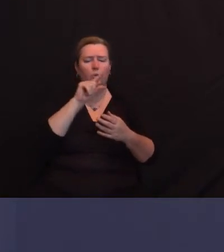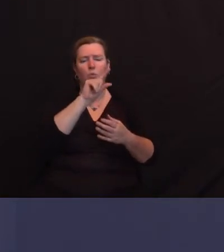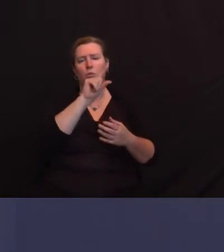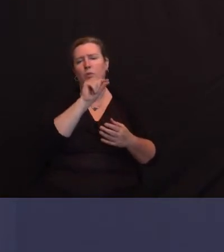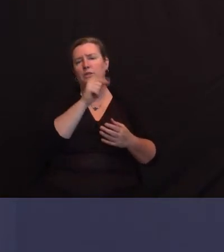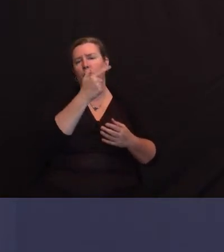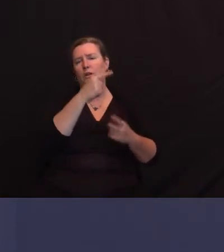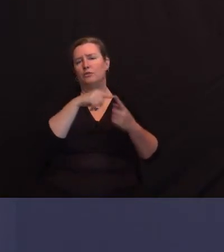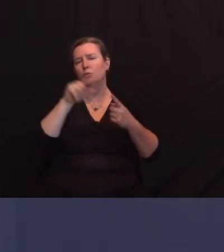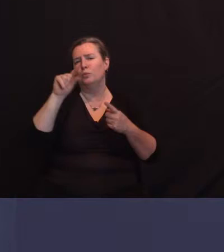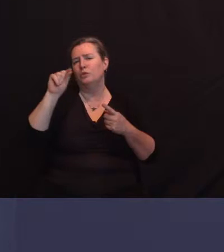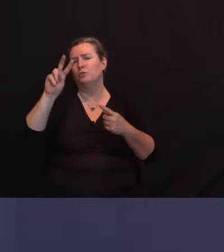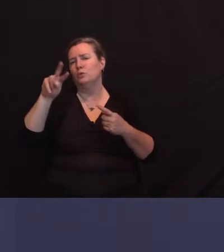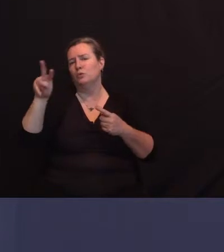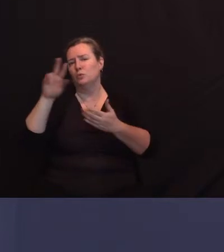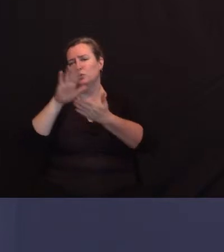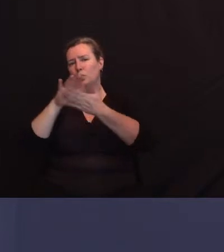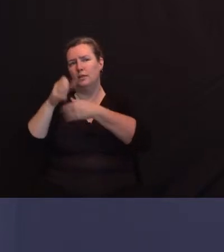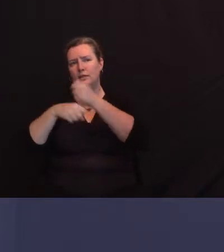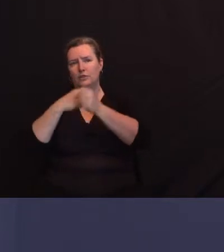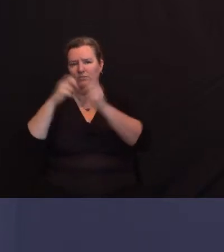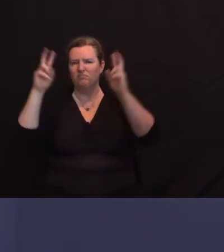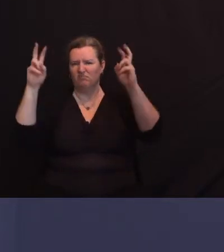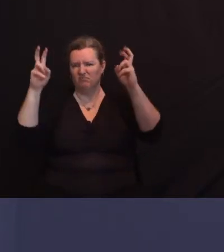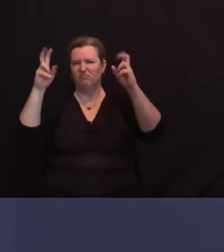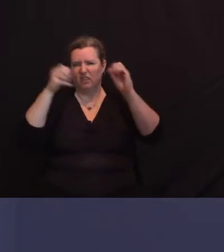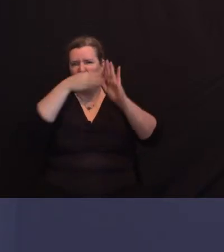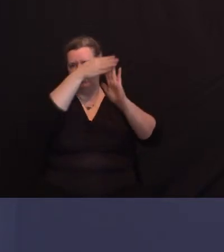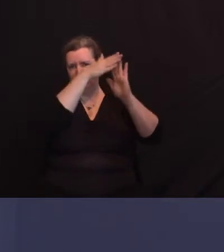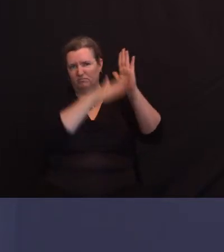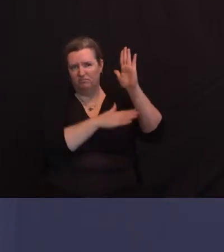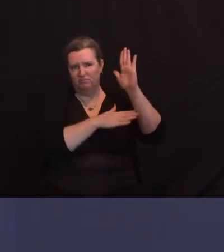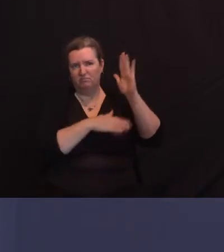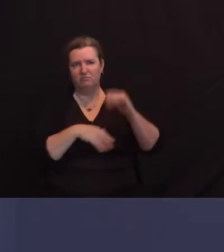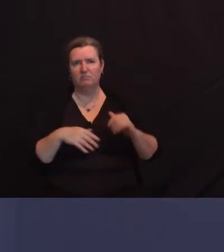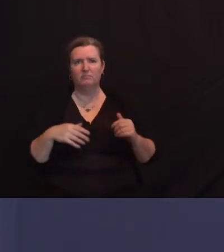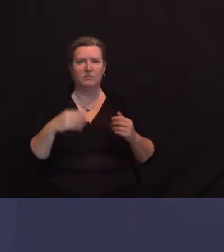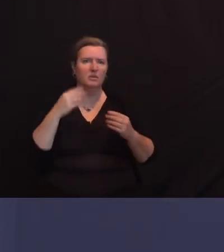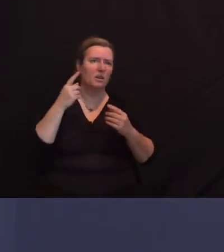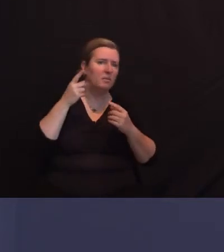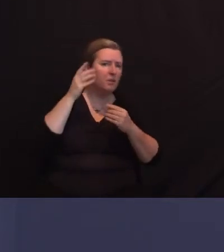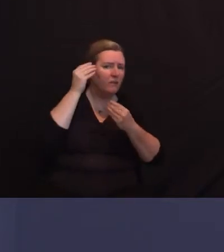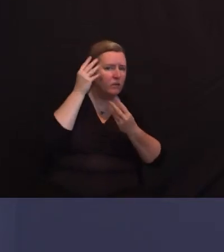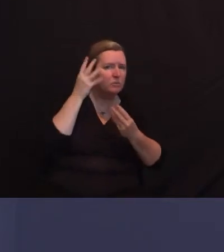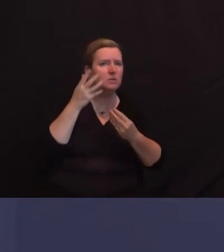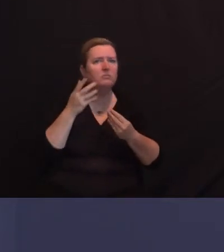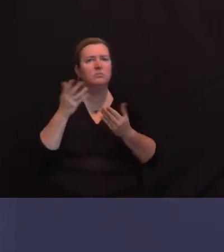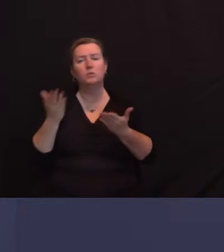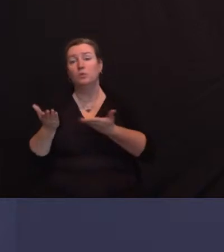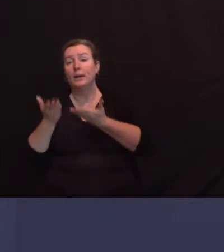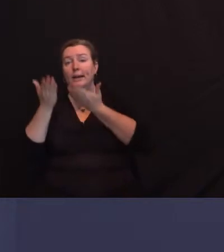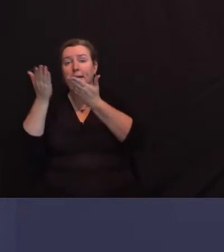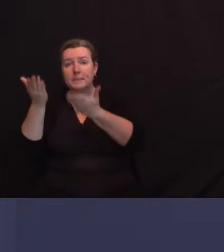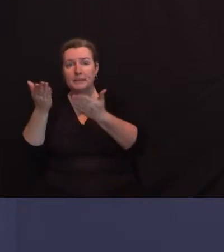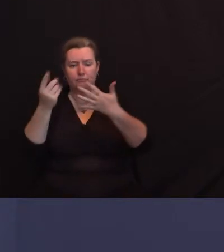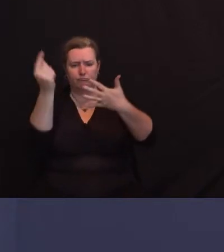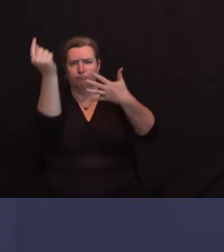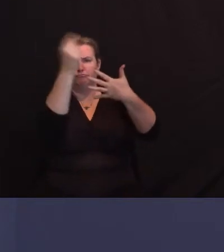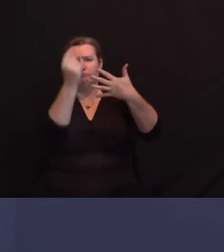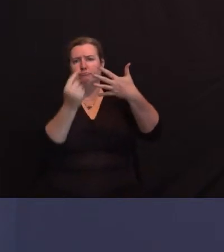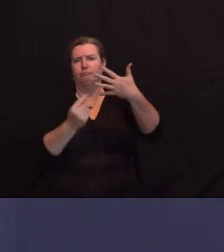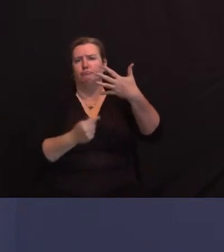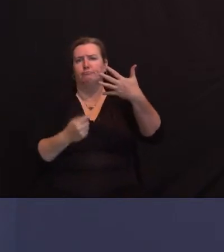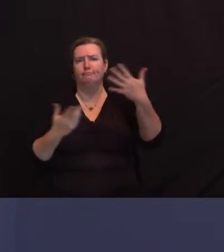2021-2022 school year. The guidance makes clear that a layered approach of preventive measures is